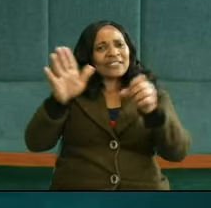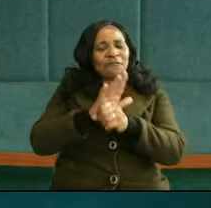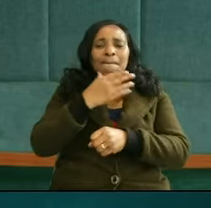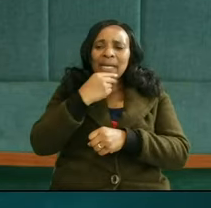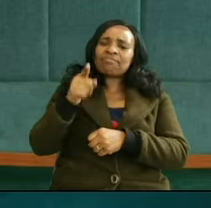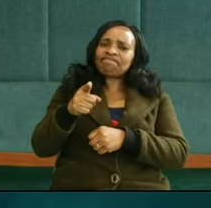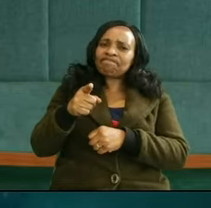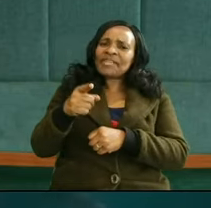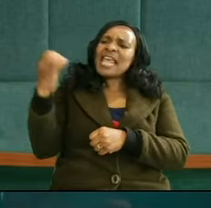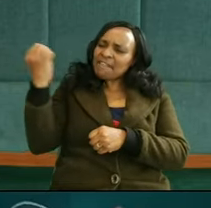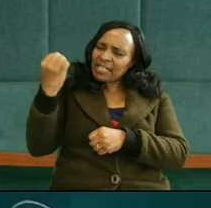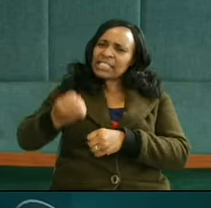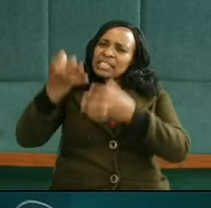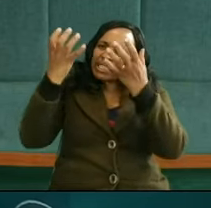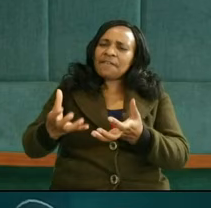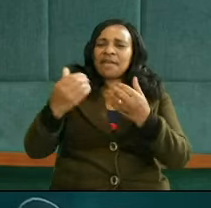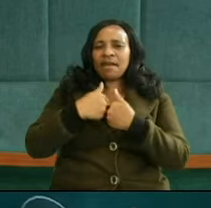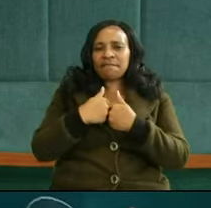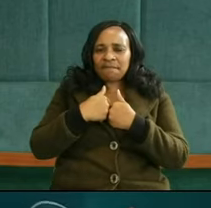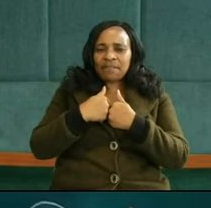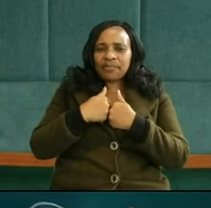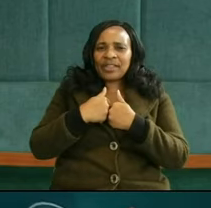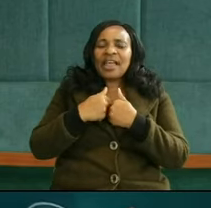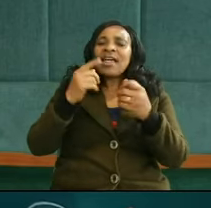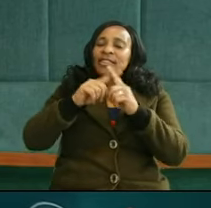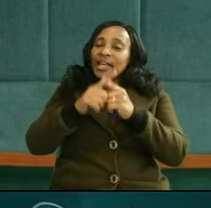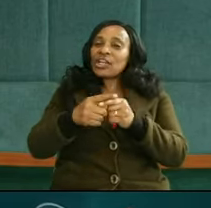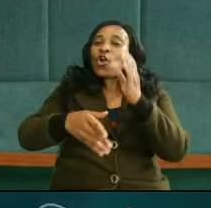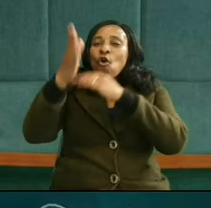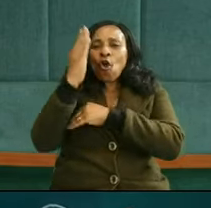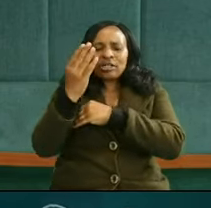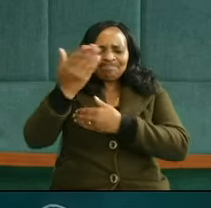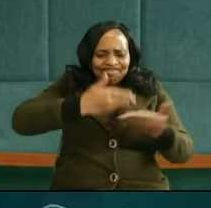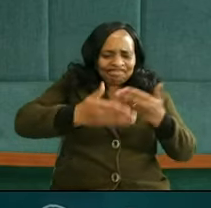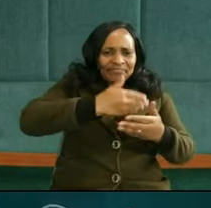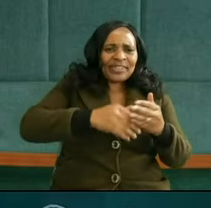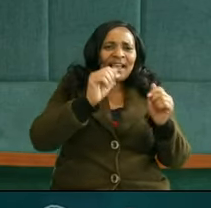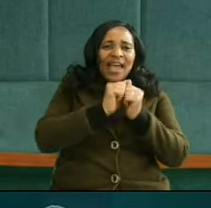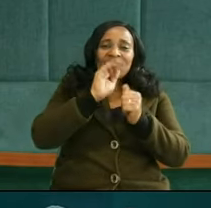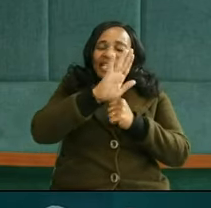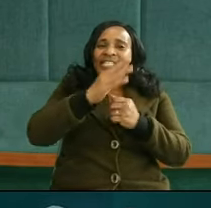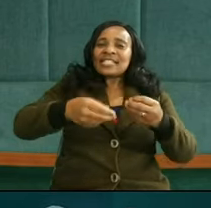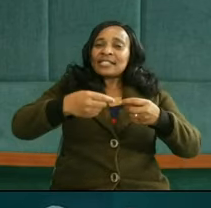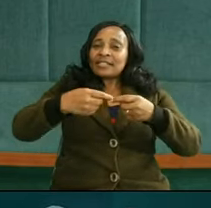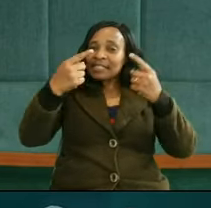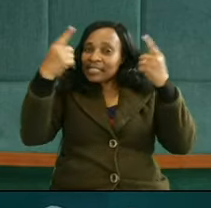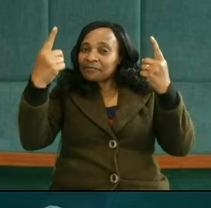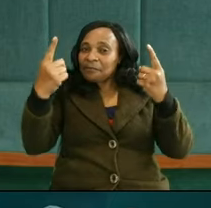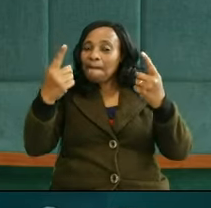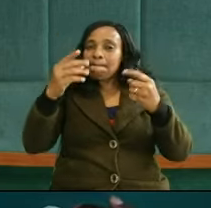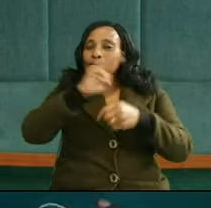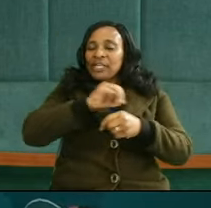His mission in Samaria is flourishing. And suddenly God interrupts his successful mission